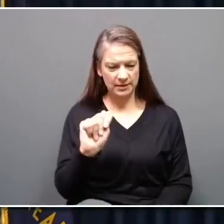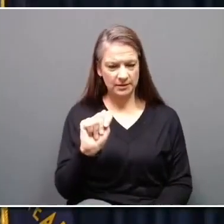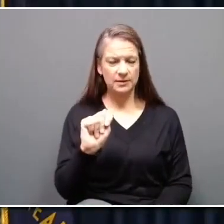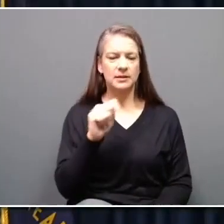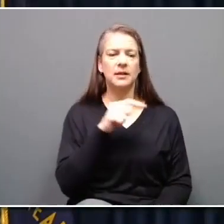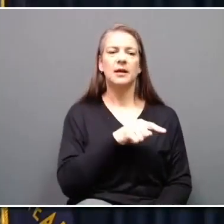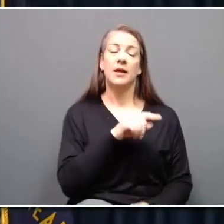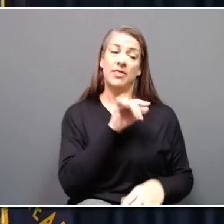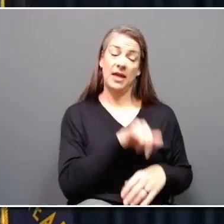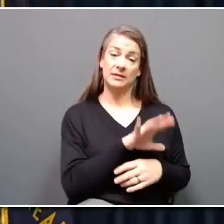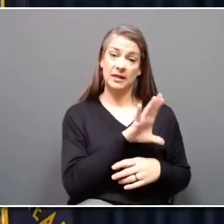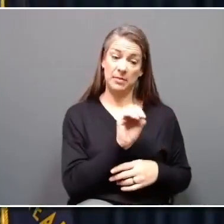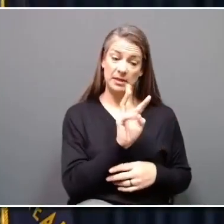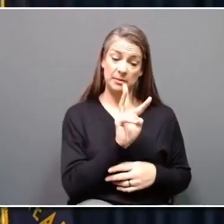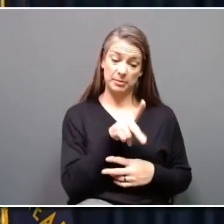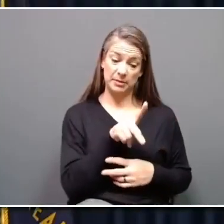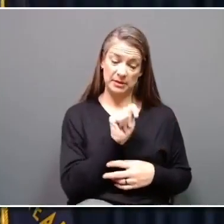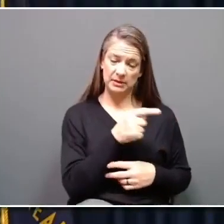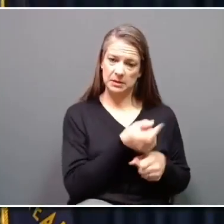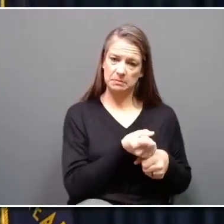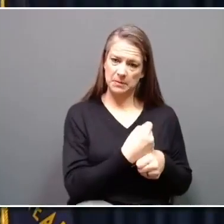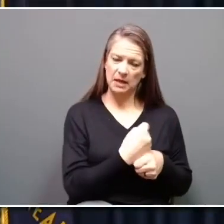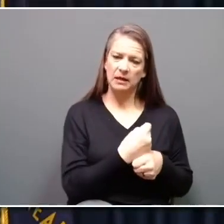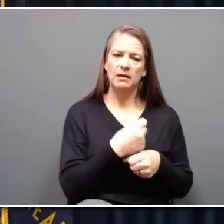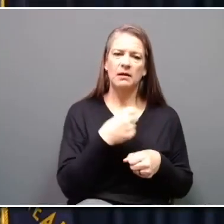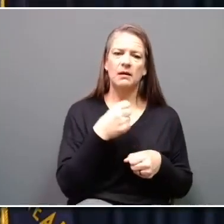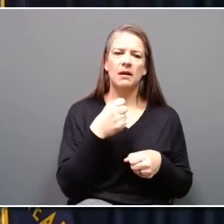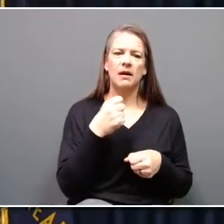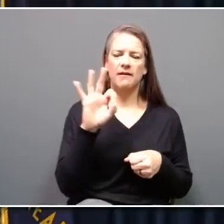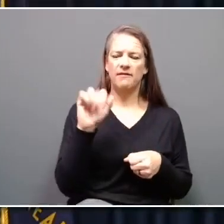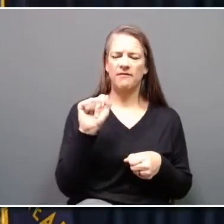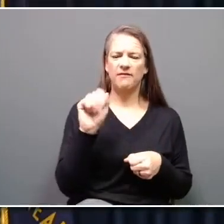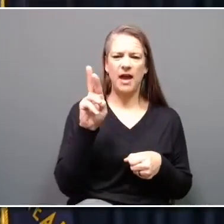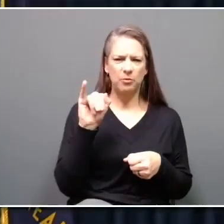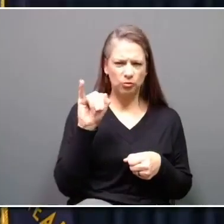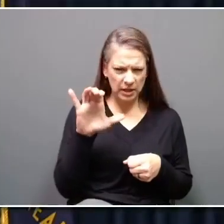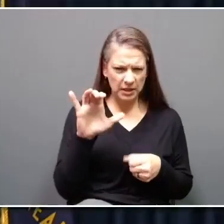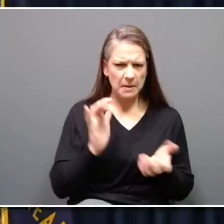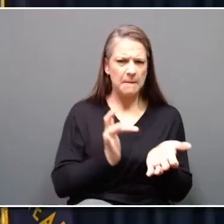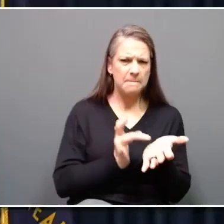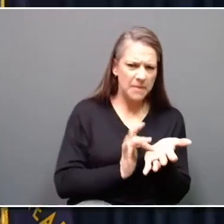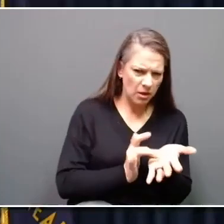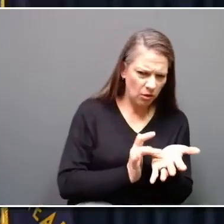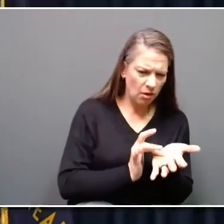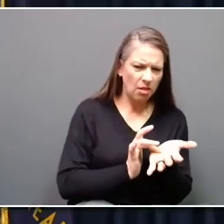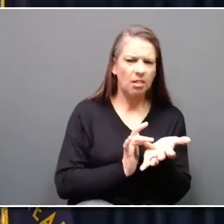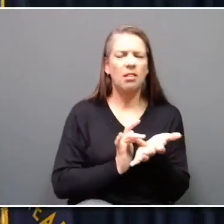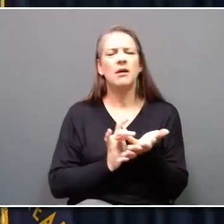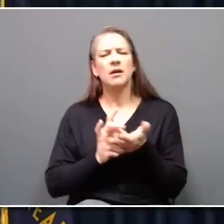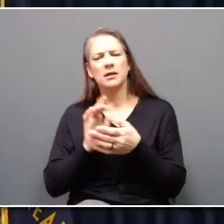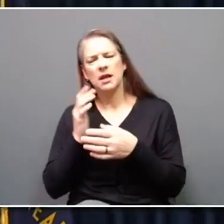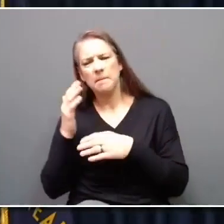in the production of engineered nonwoven fabric serving the air filtration, medical, hygiene, and building materials industries, with